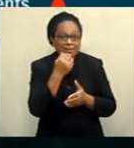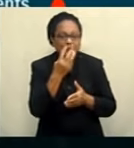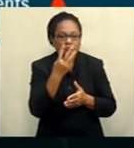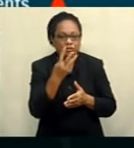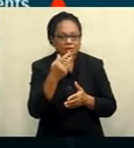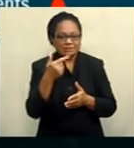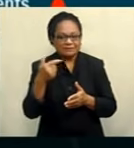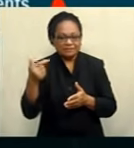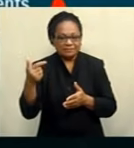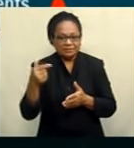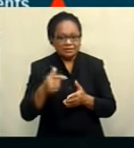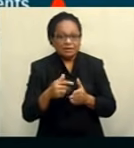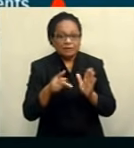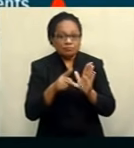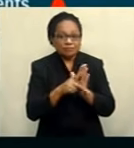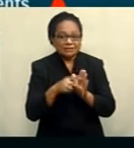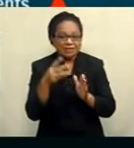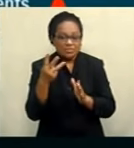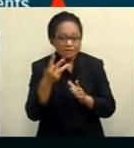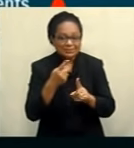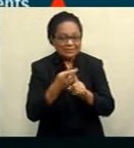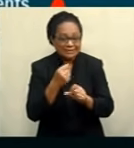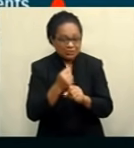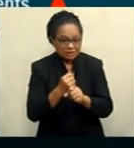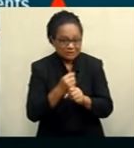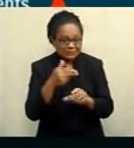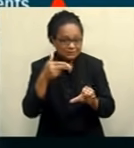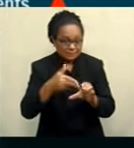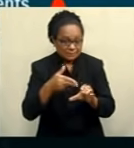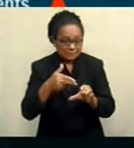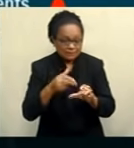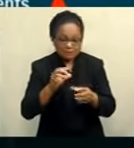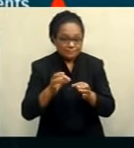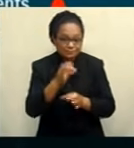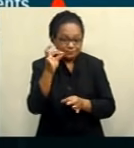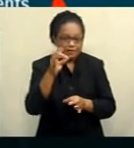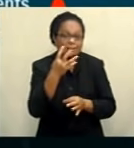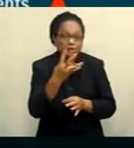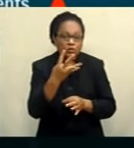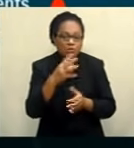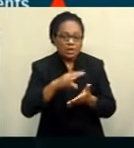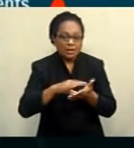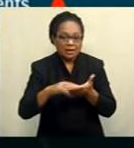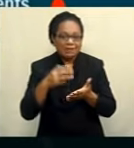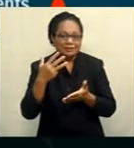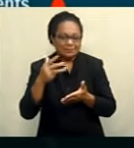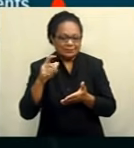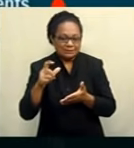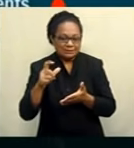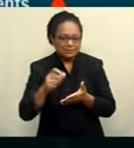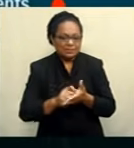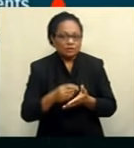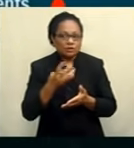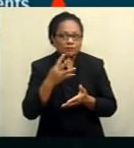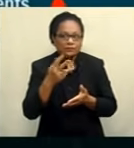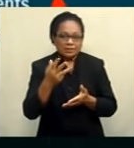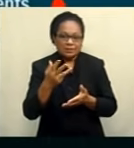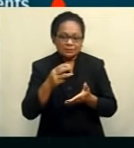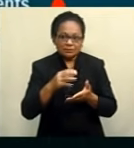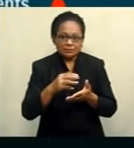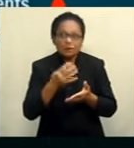The price of a 13 kg cylinder will increase by $4.09 and cost from $39.80